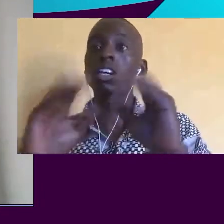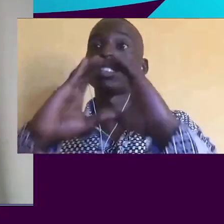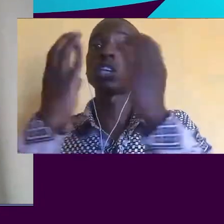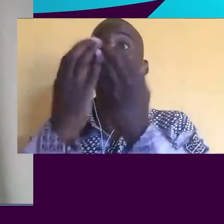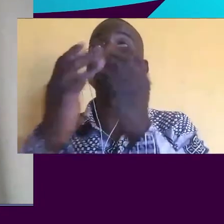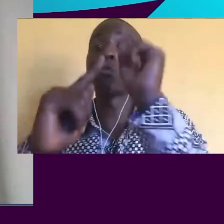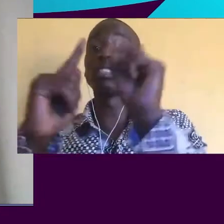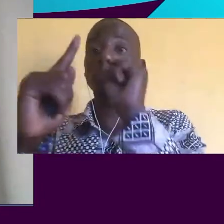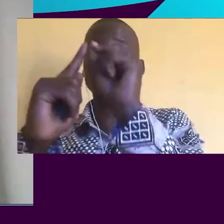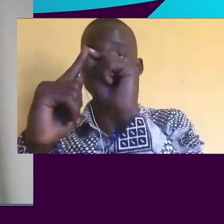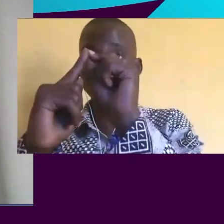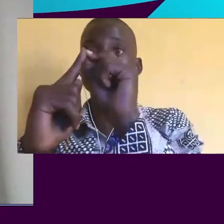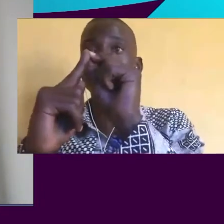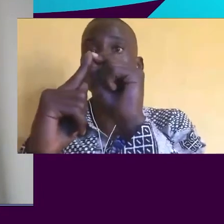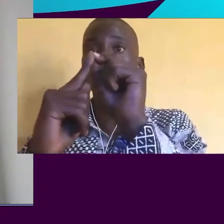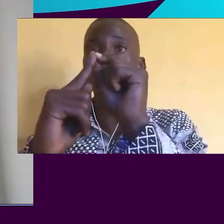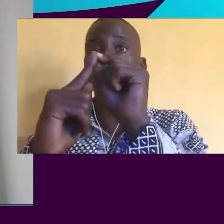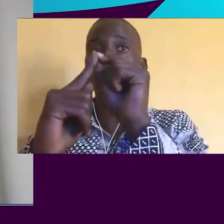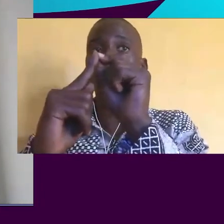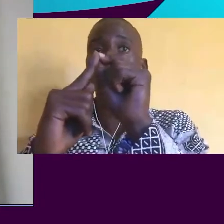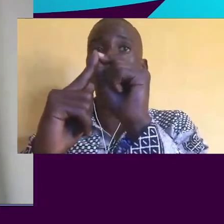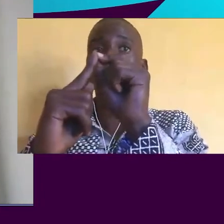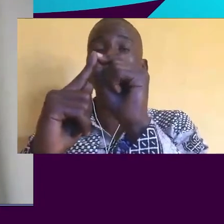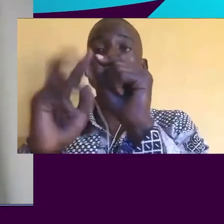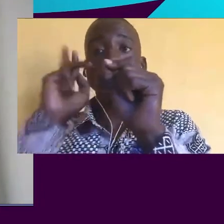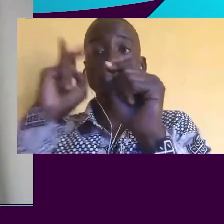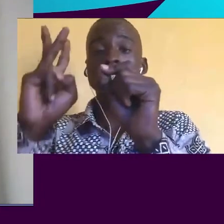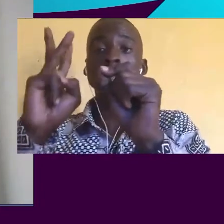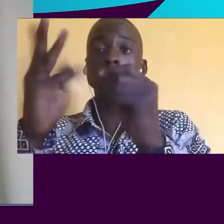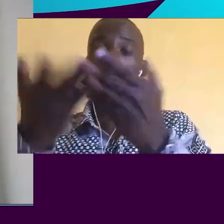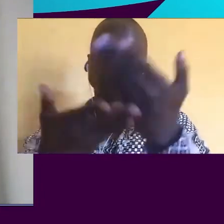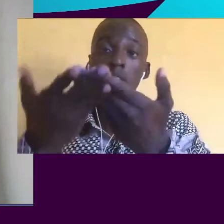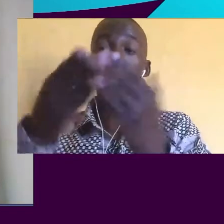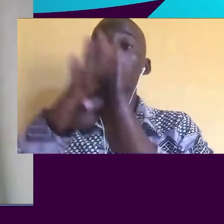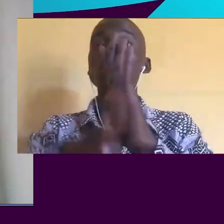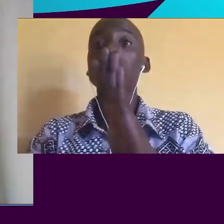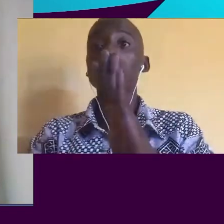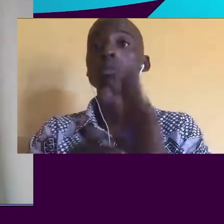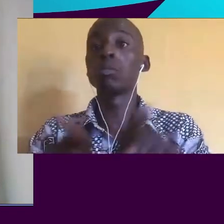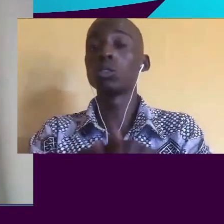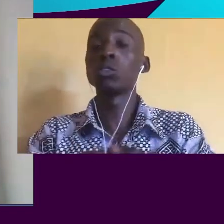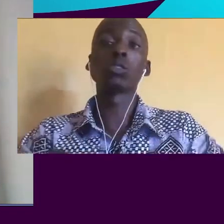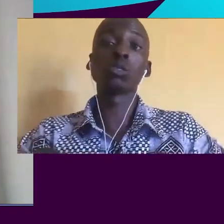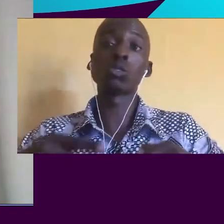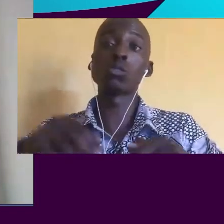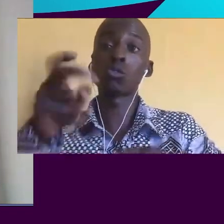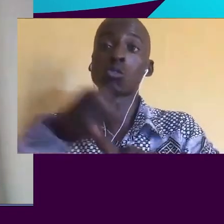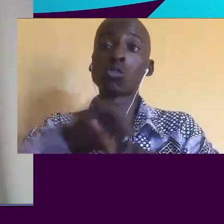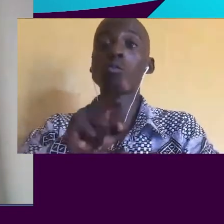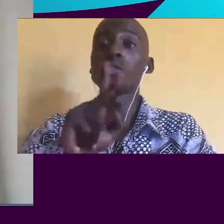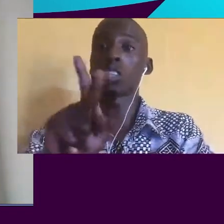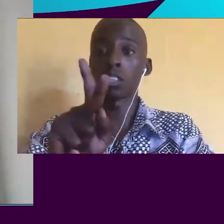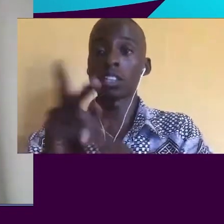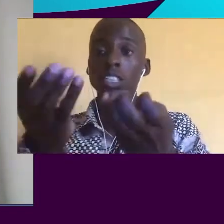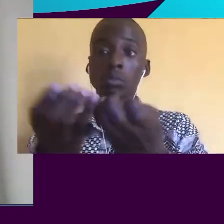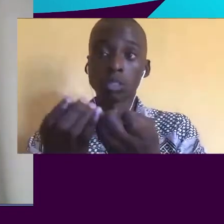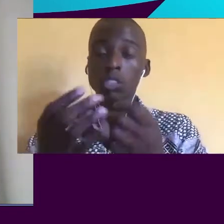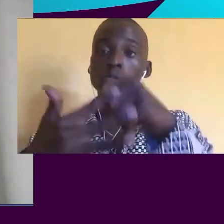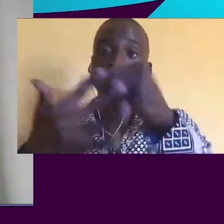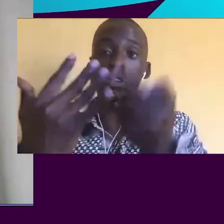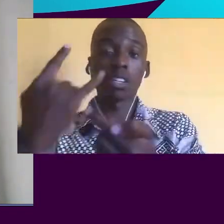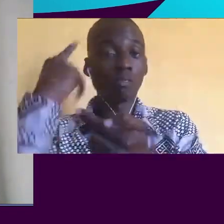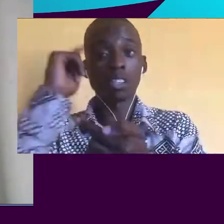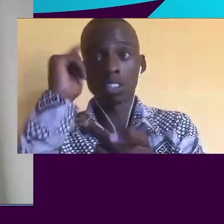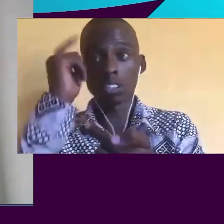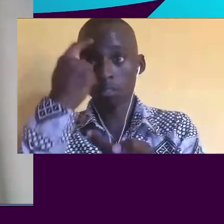So we thought it was really important to include that in our programme. And it's also, from a UK perspective, a priority for the government here, as I'm sure it